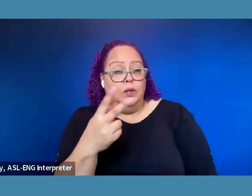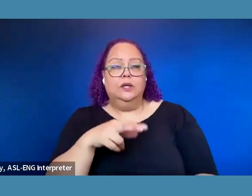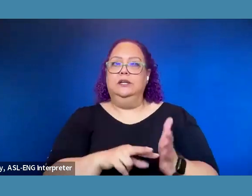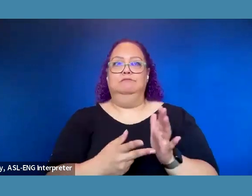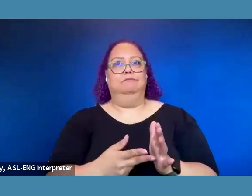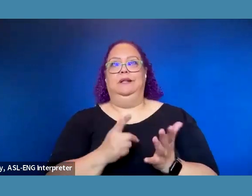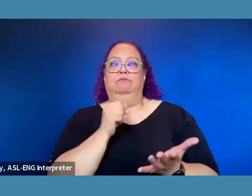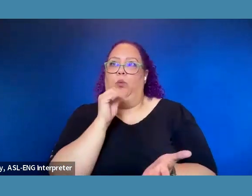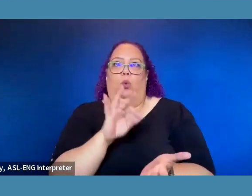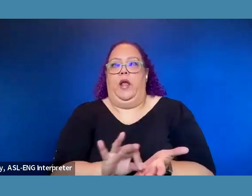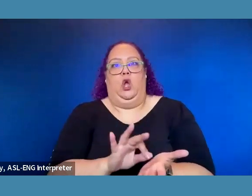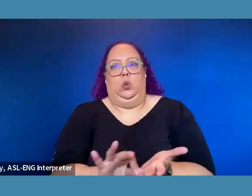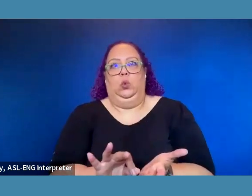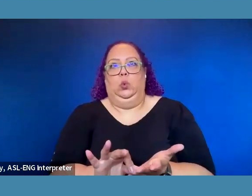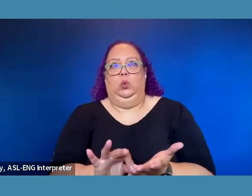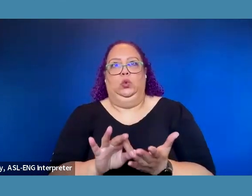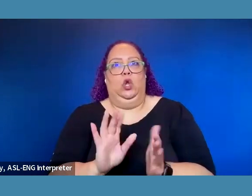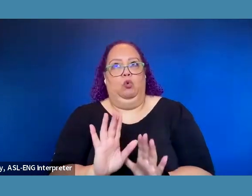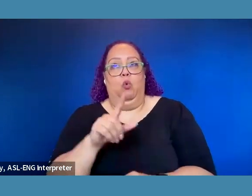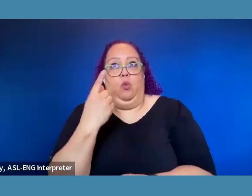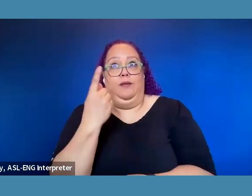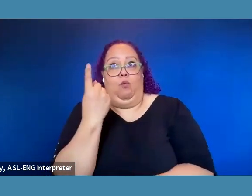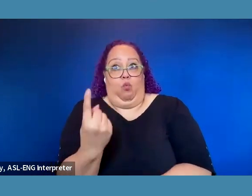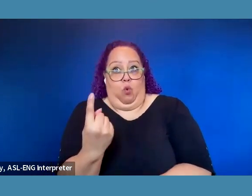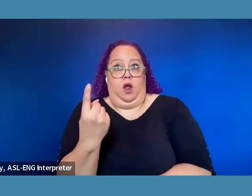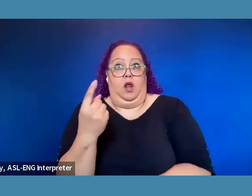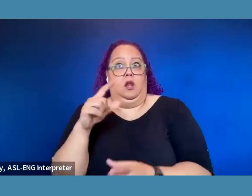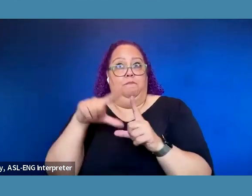And you can either print it out, you can either print